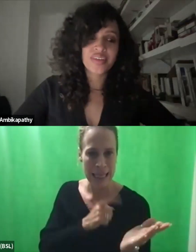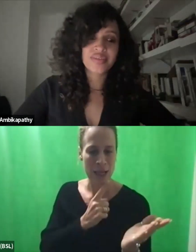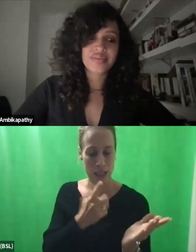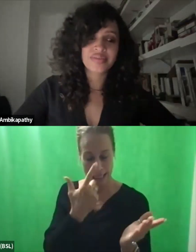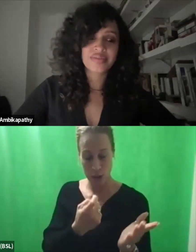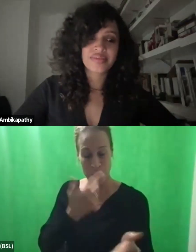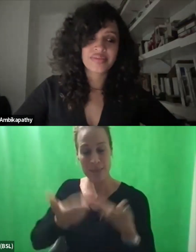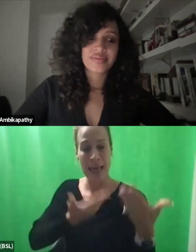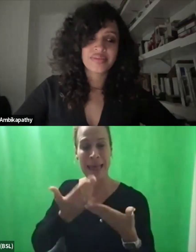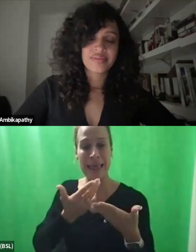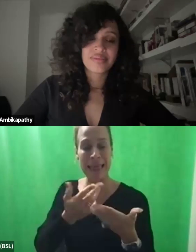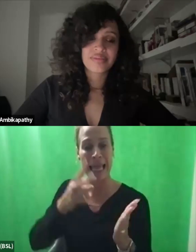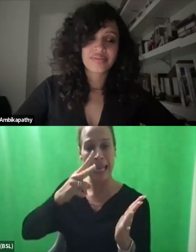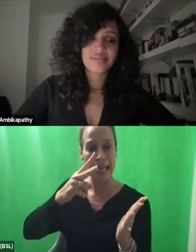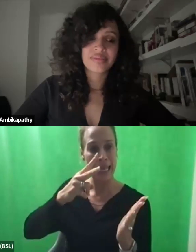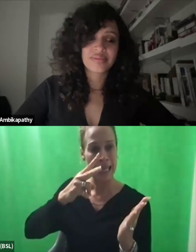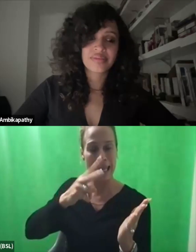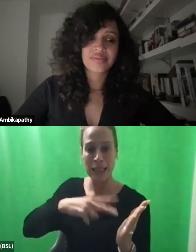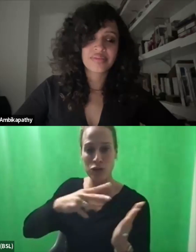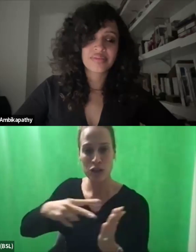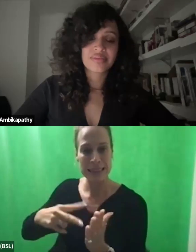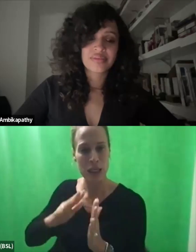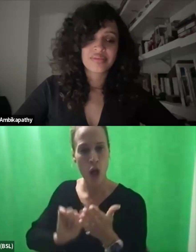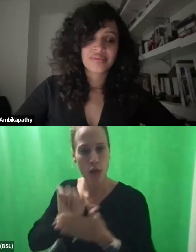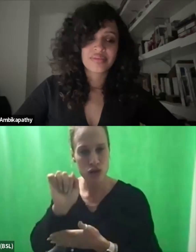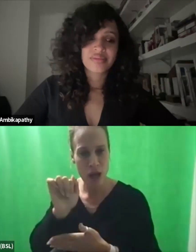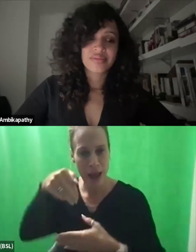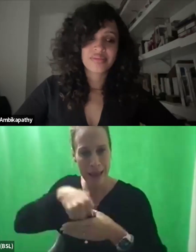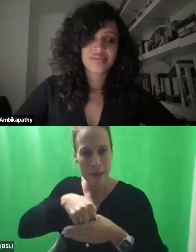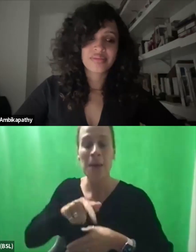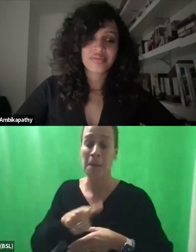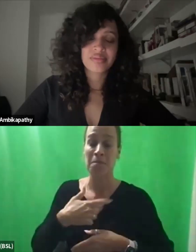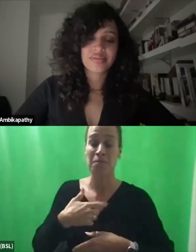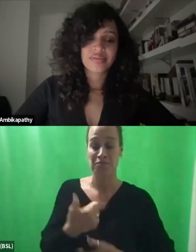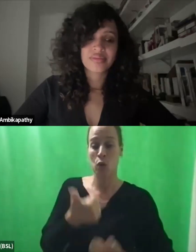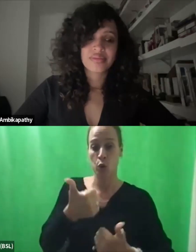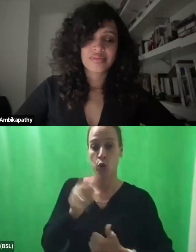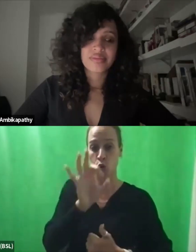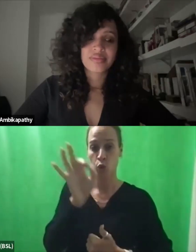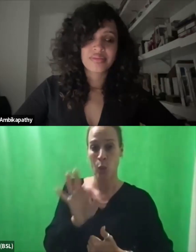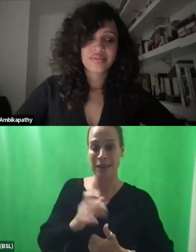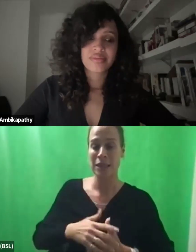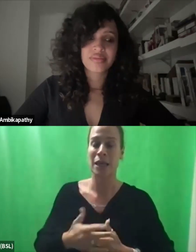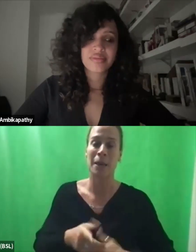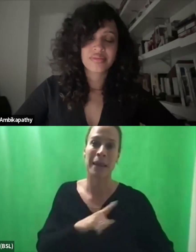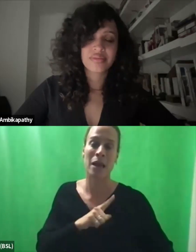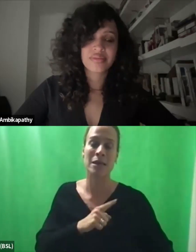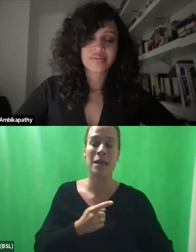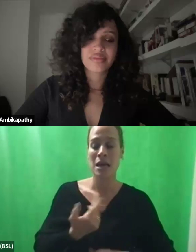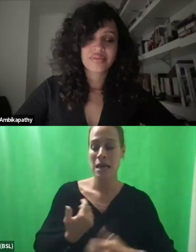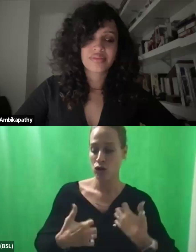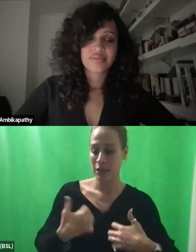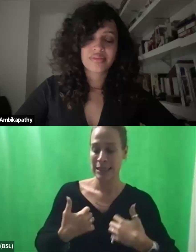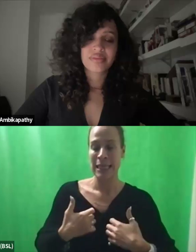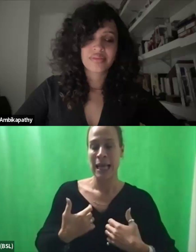book? Yeah, I mean, thank you for asking this question because, something quite interesting happened the year